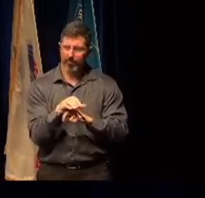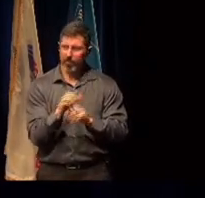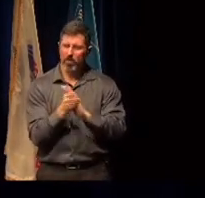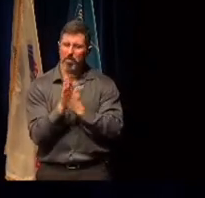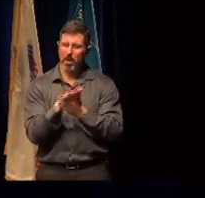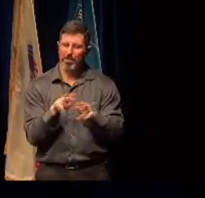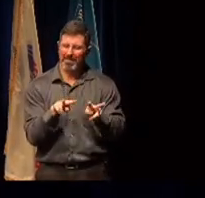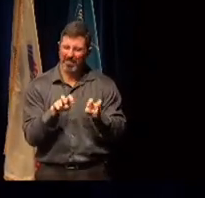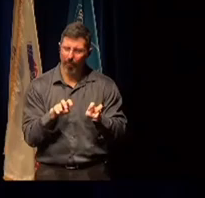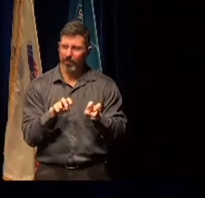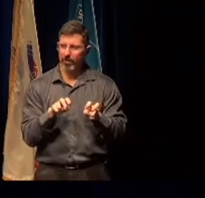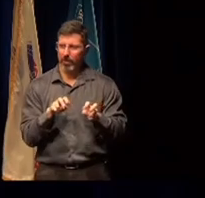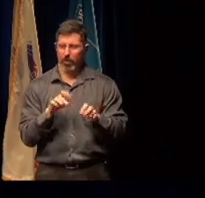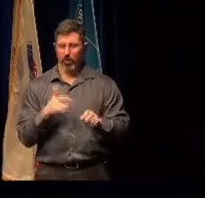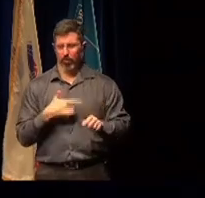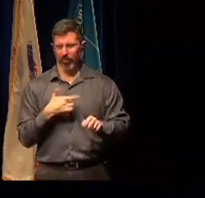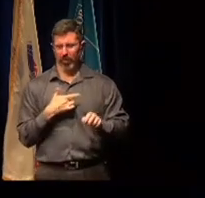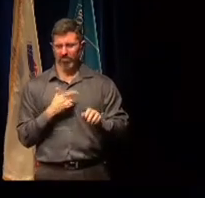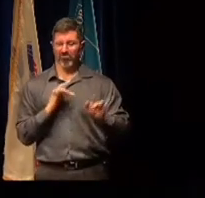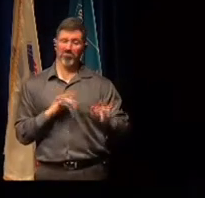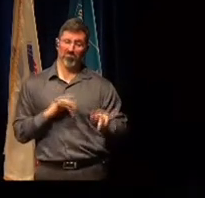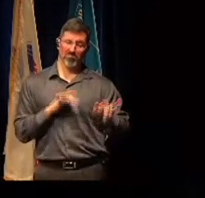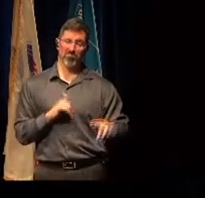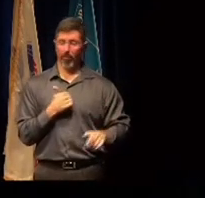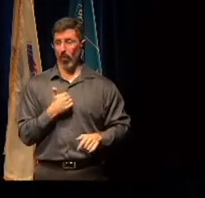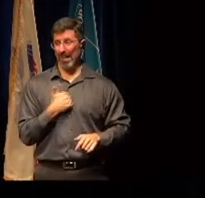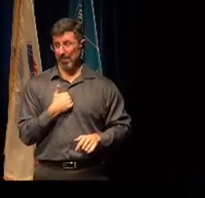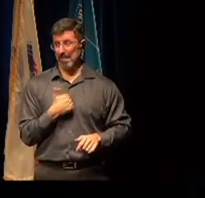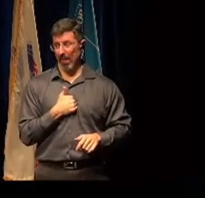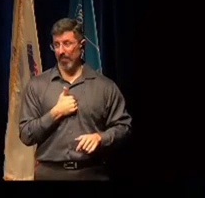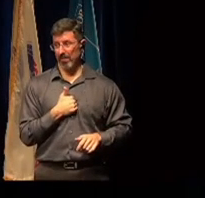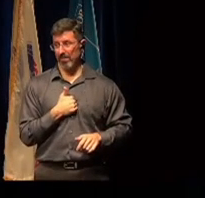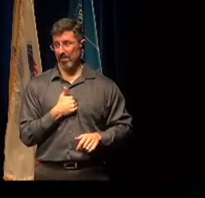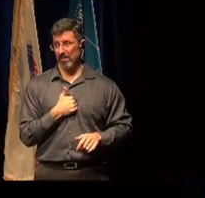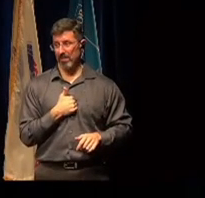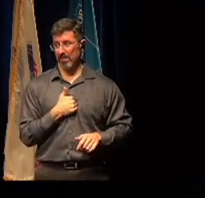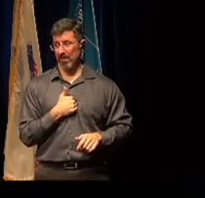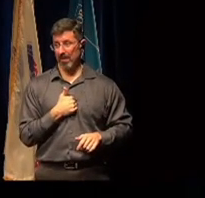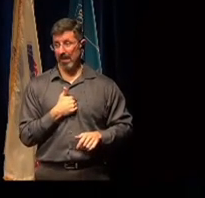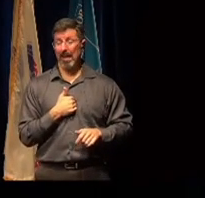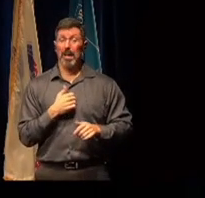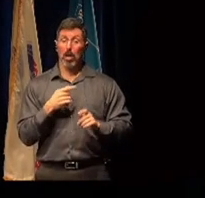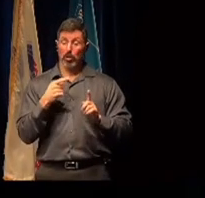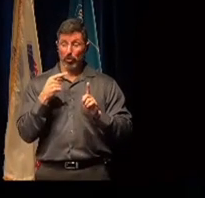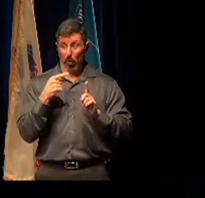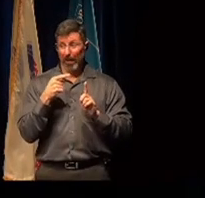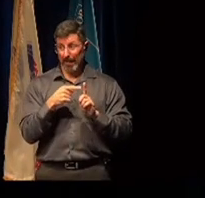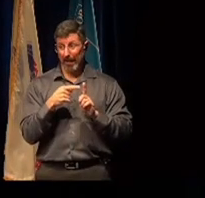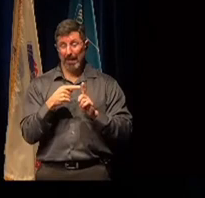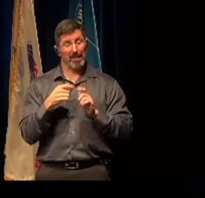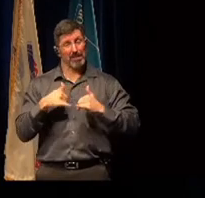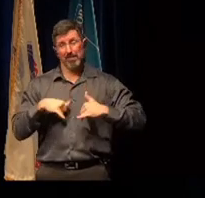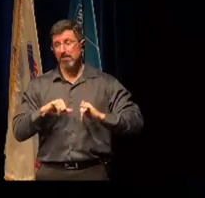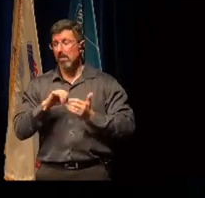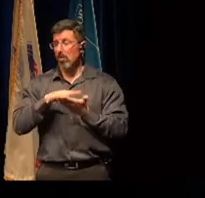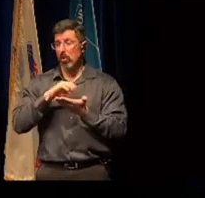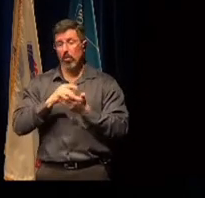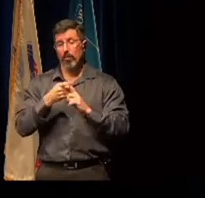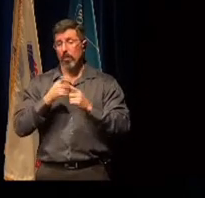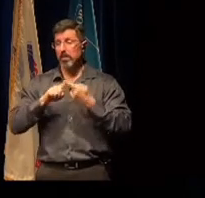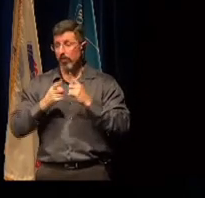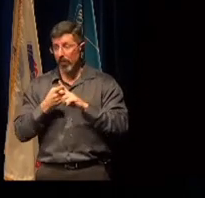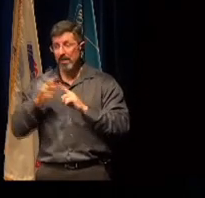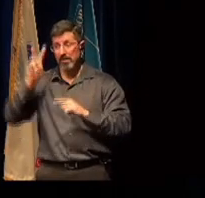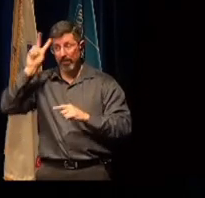himself. So he fought that inclination, driven by lessons from his Montagnard buddies in Vietnam,